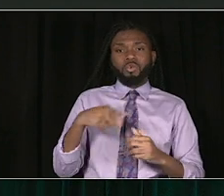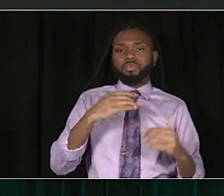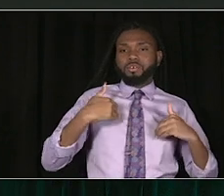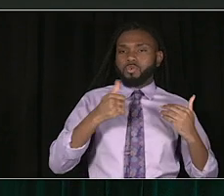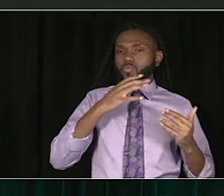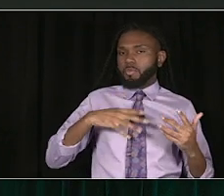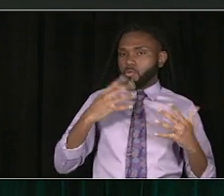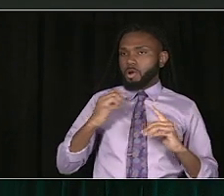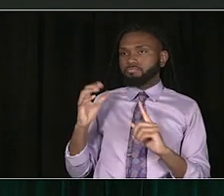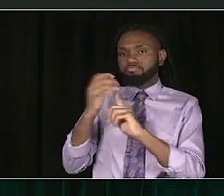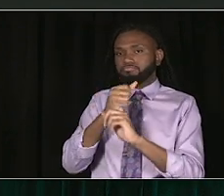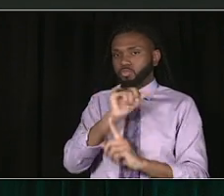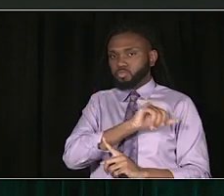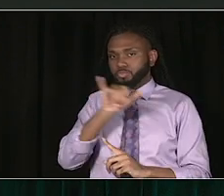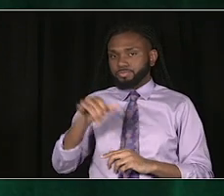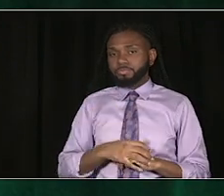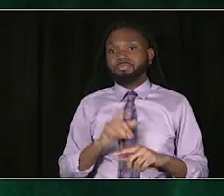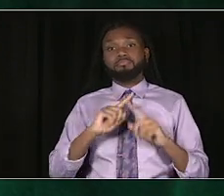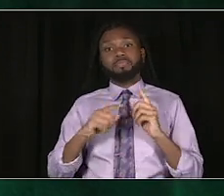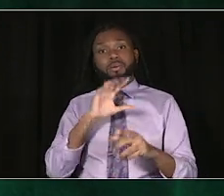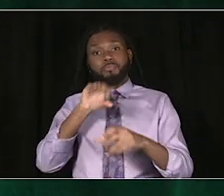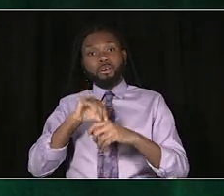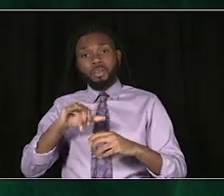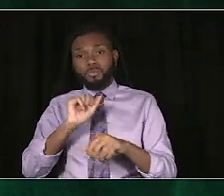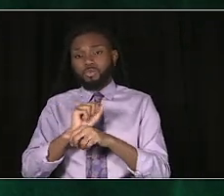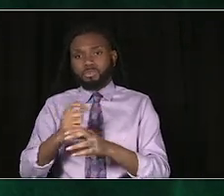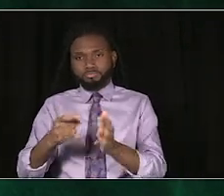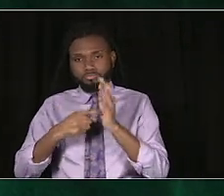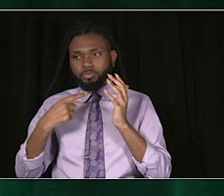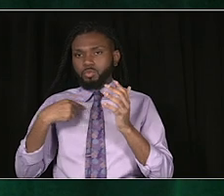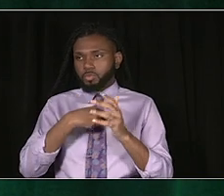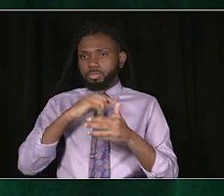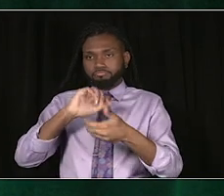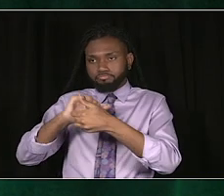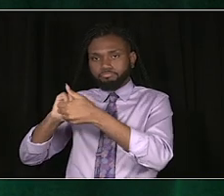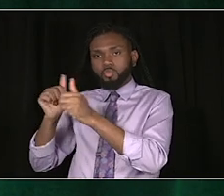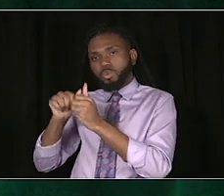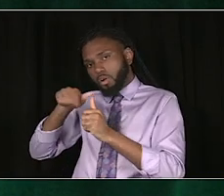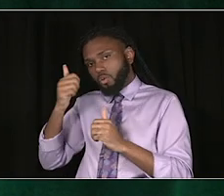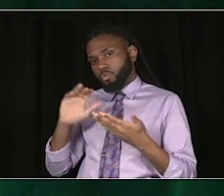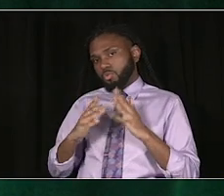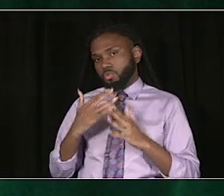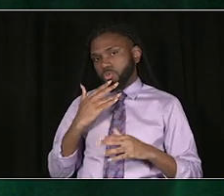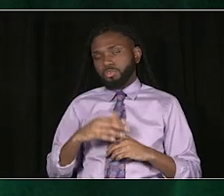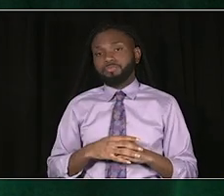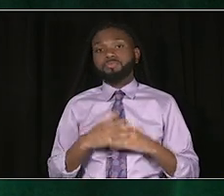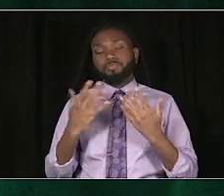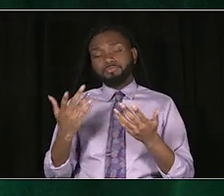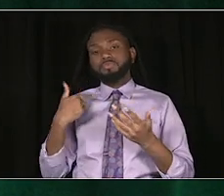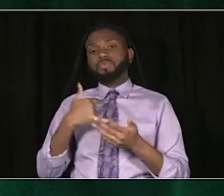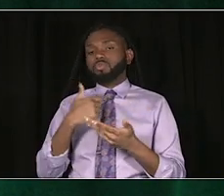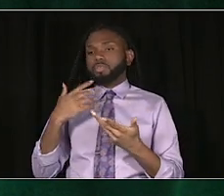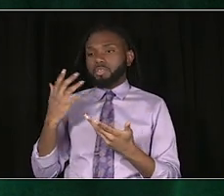themselves. And so part of that work is also making sure that we're working with other communities of color. And so we work